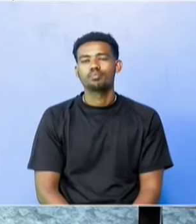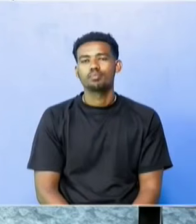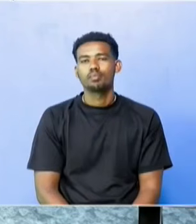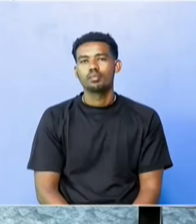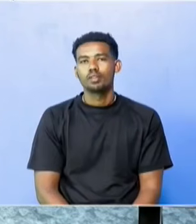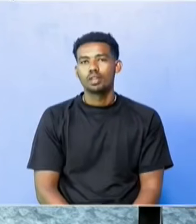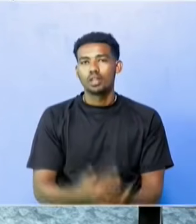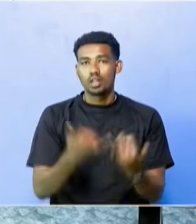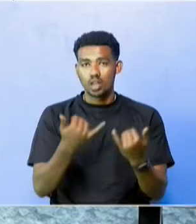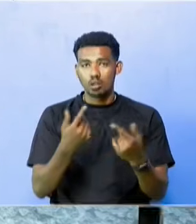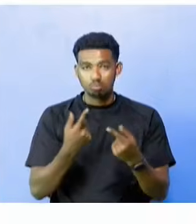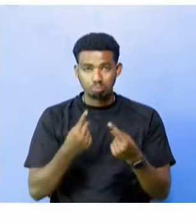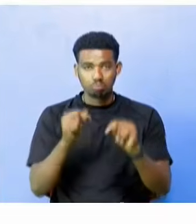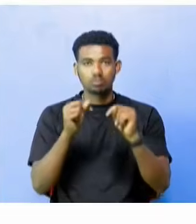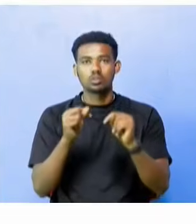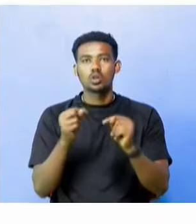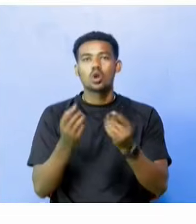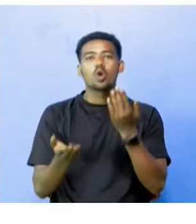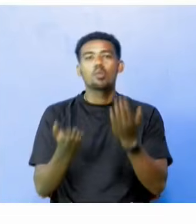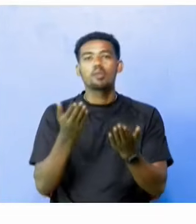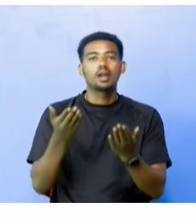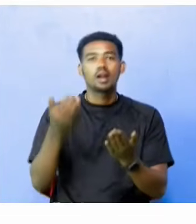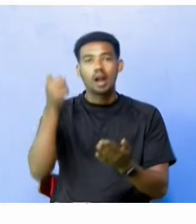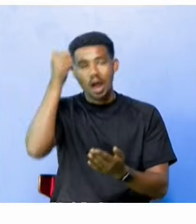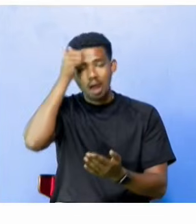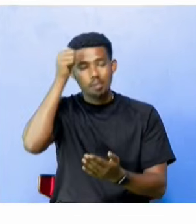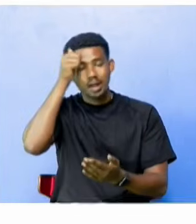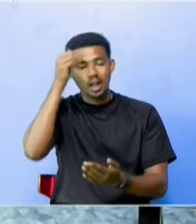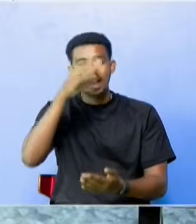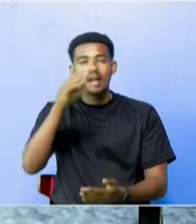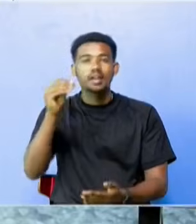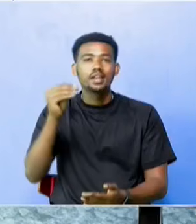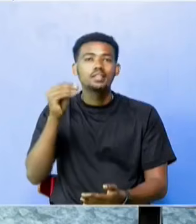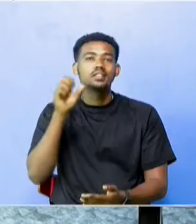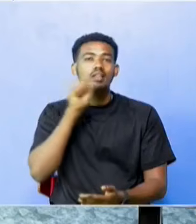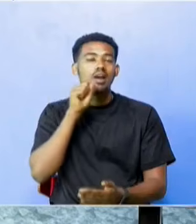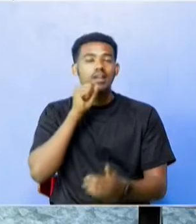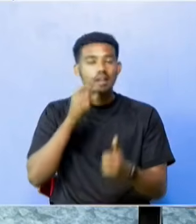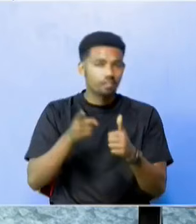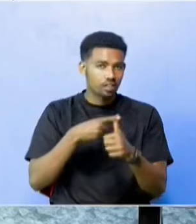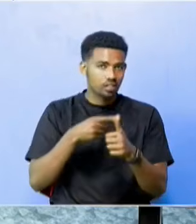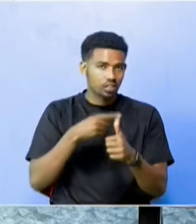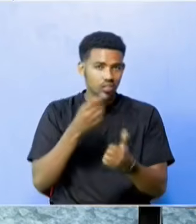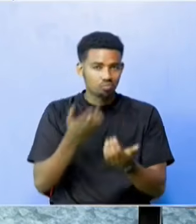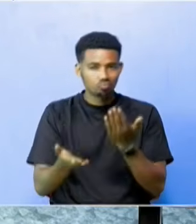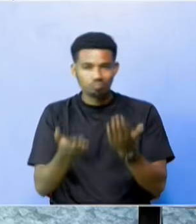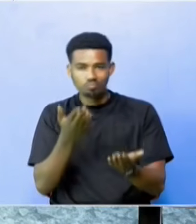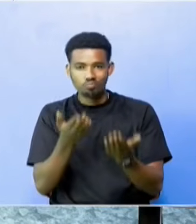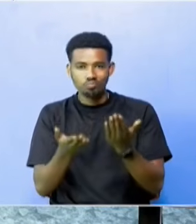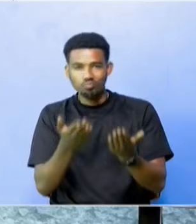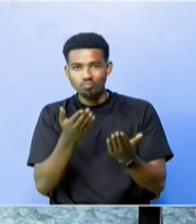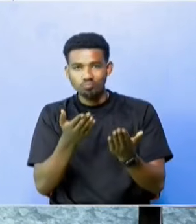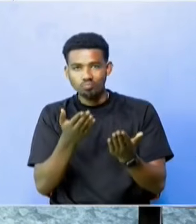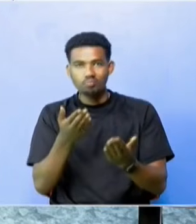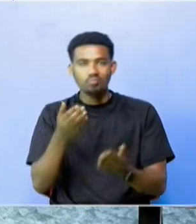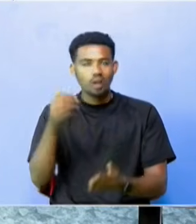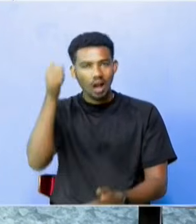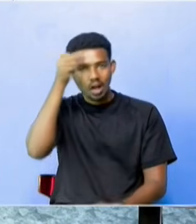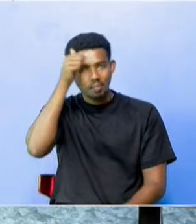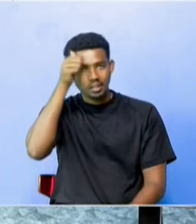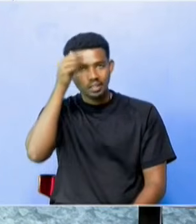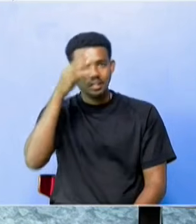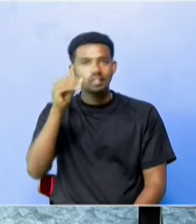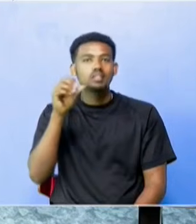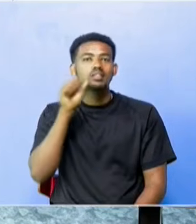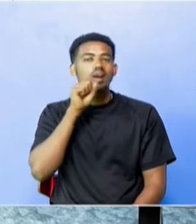Let's do it. Let's compare Abel and Saada first. Let's compare Abel and Saada first.